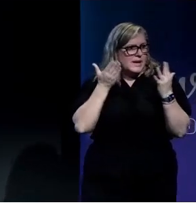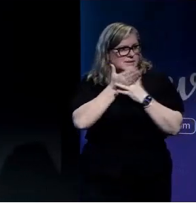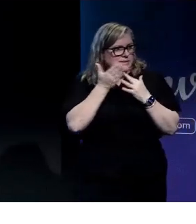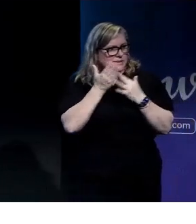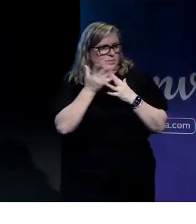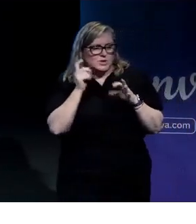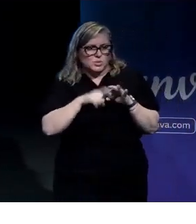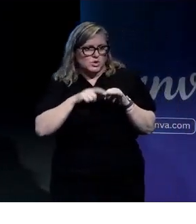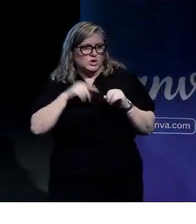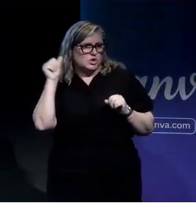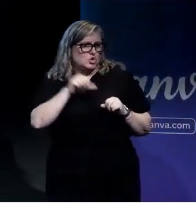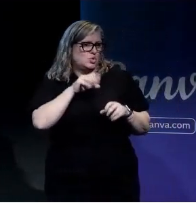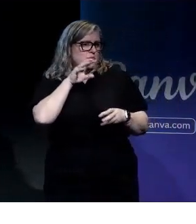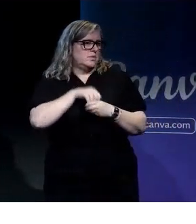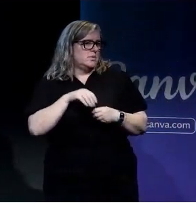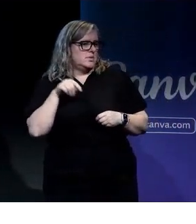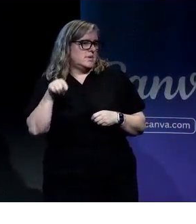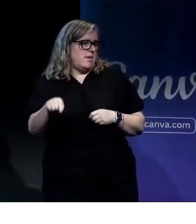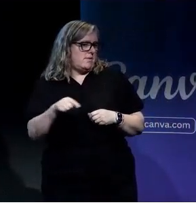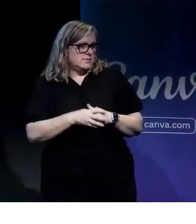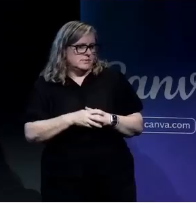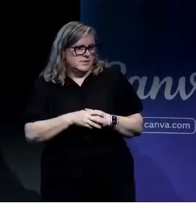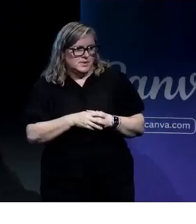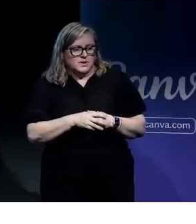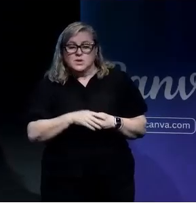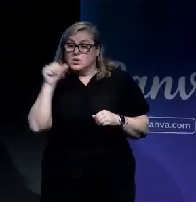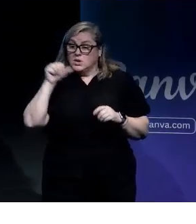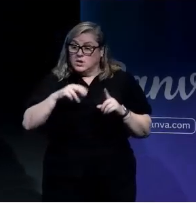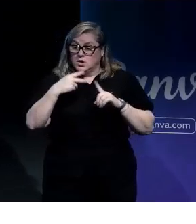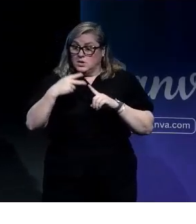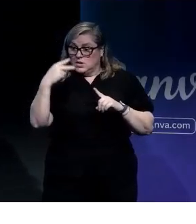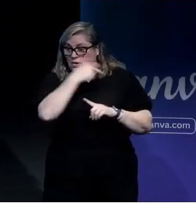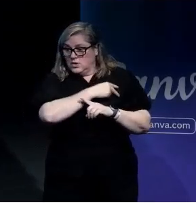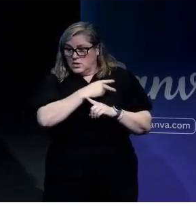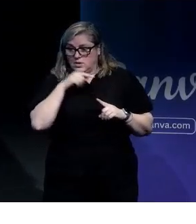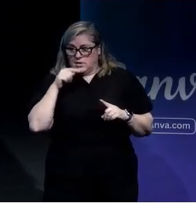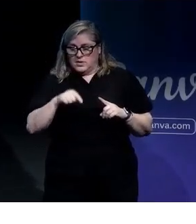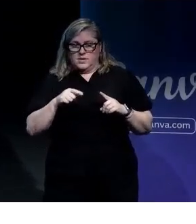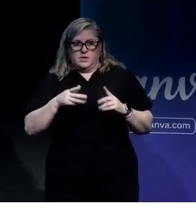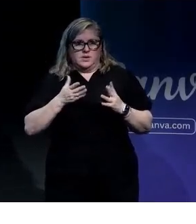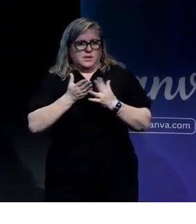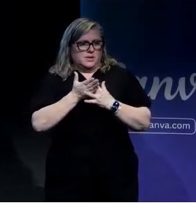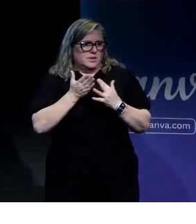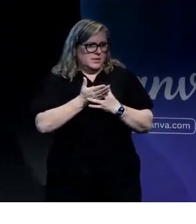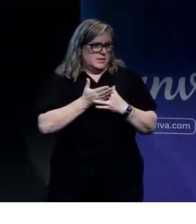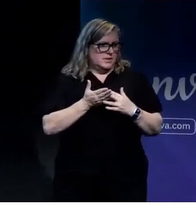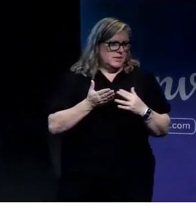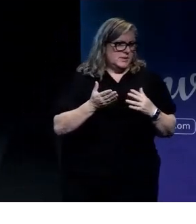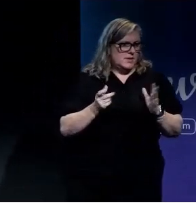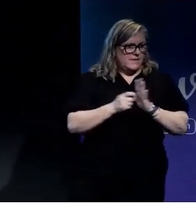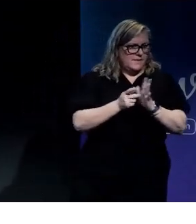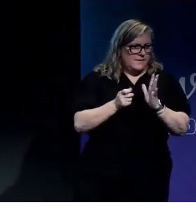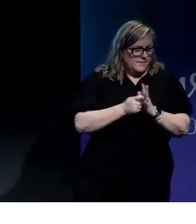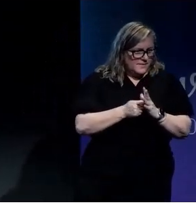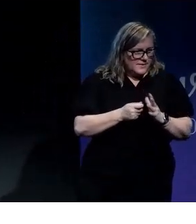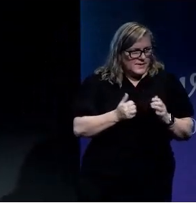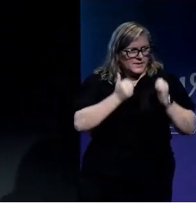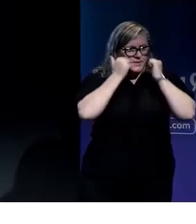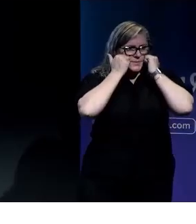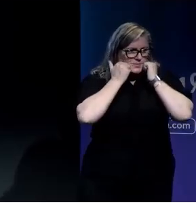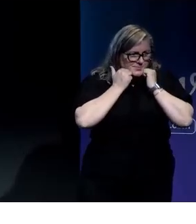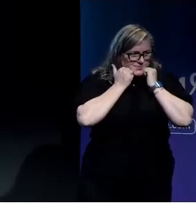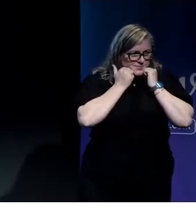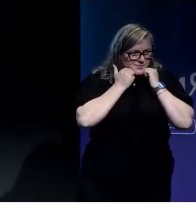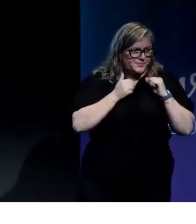baked into that process, and there should be a review of the accessibility of vendors at that point. Verification that the